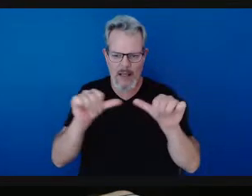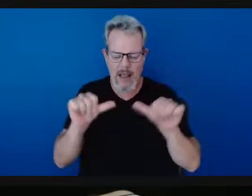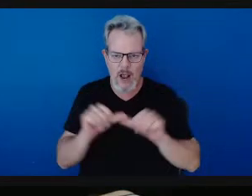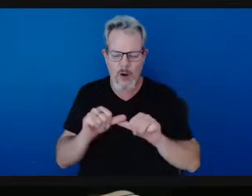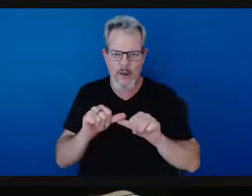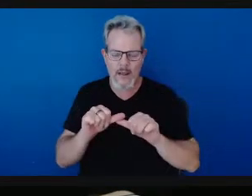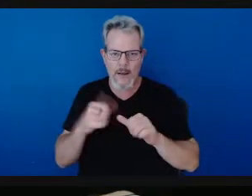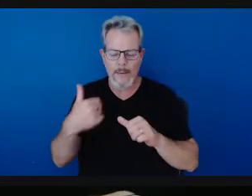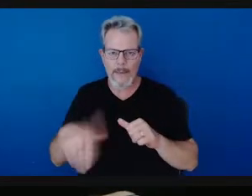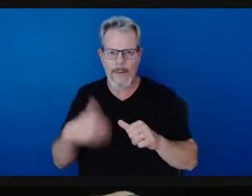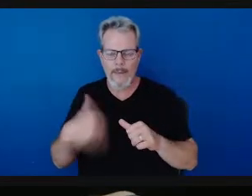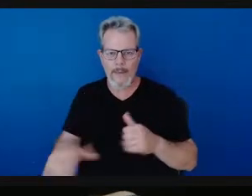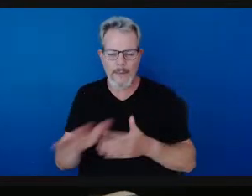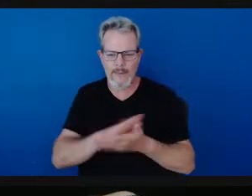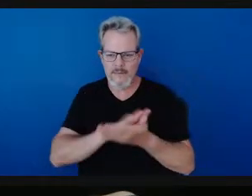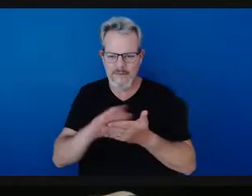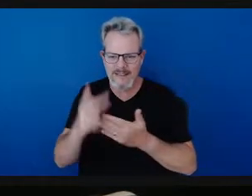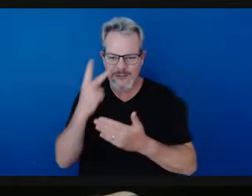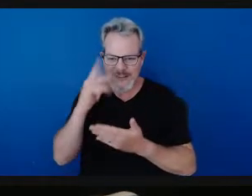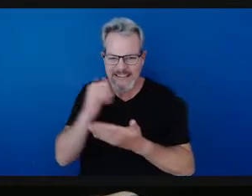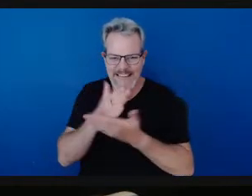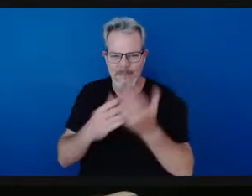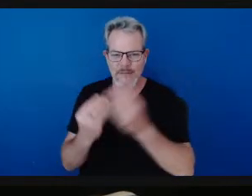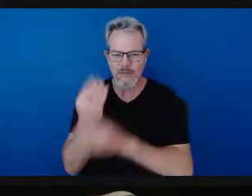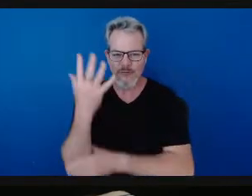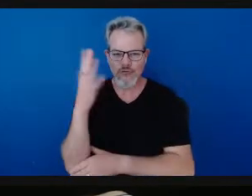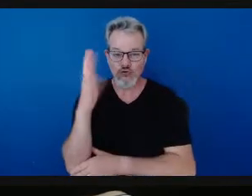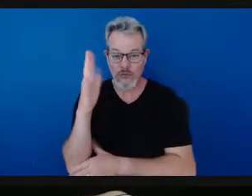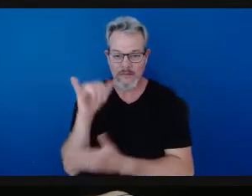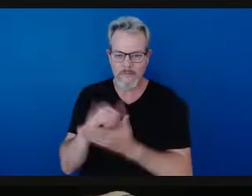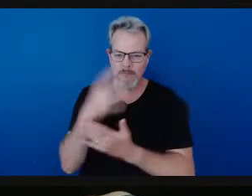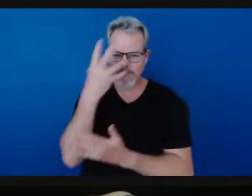illuminated vegetation. It's really fantastic. Good job, Yvonne.